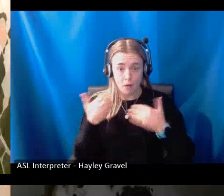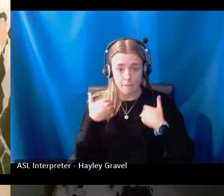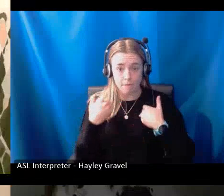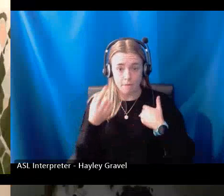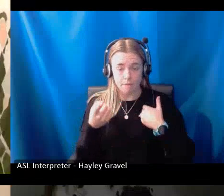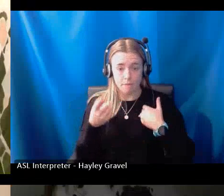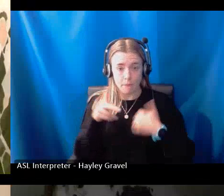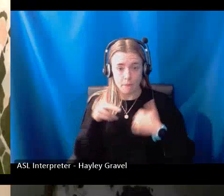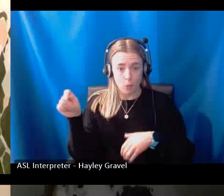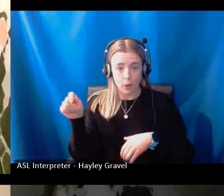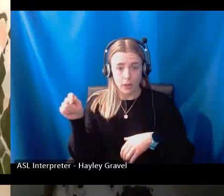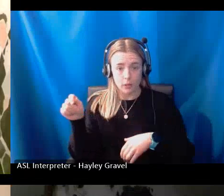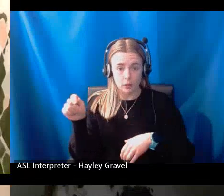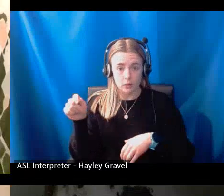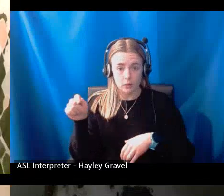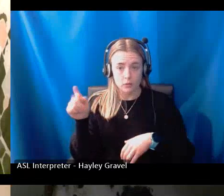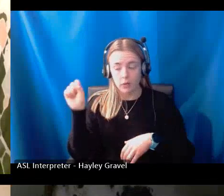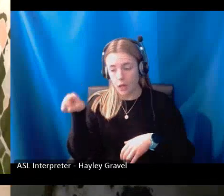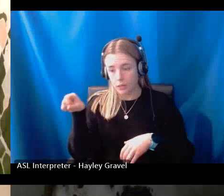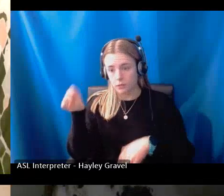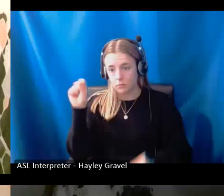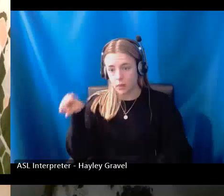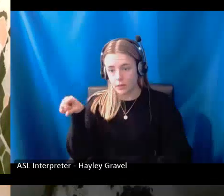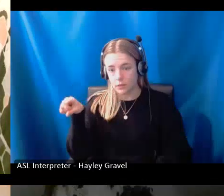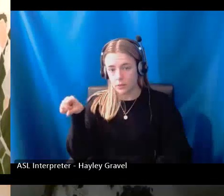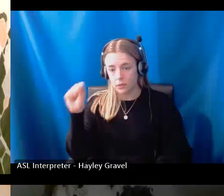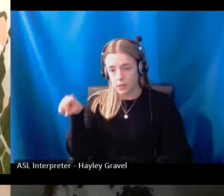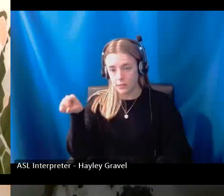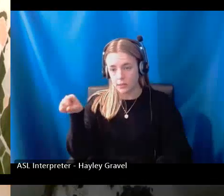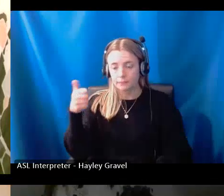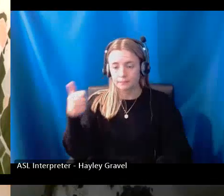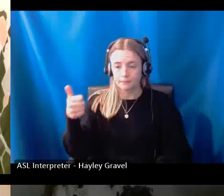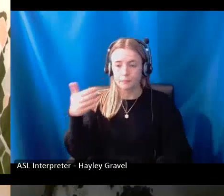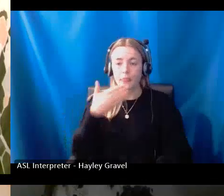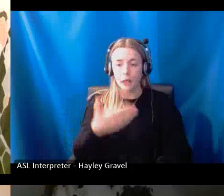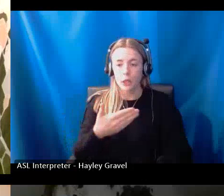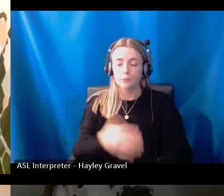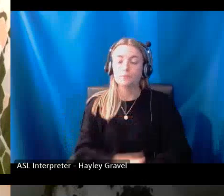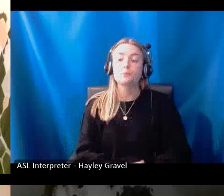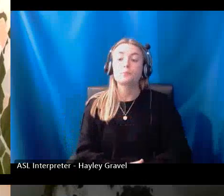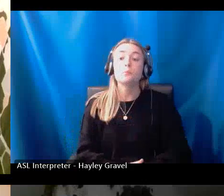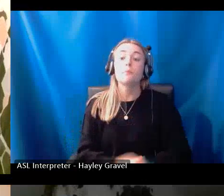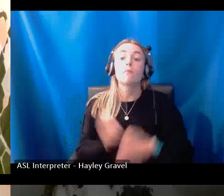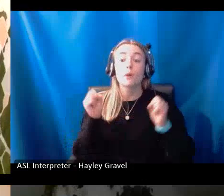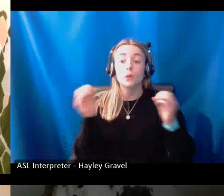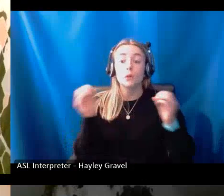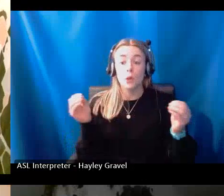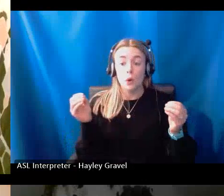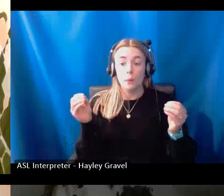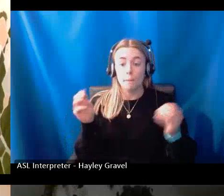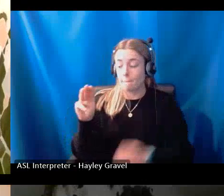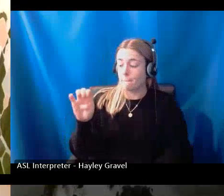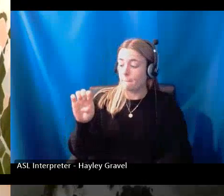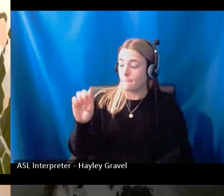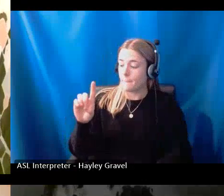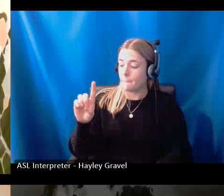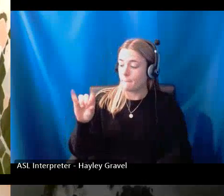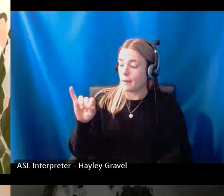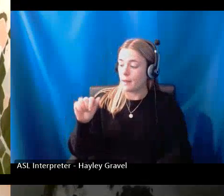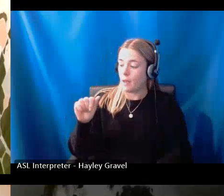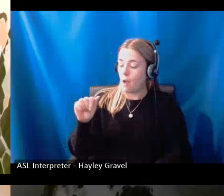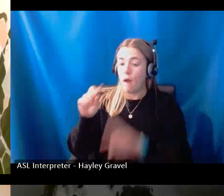Yes? Yes. Thank you. Okay, so what I'm going to do, I want to talk a little bit about your media analysis papers.